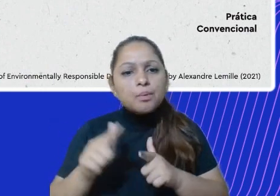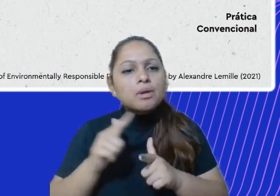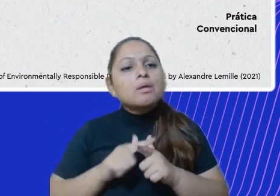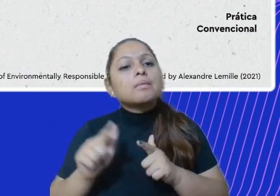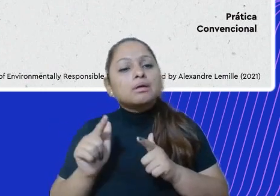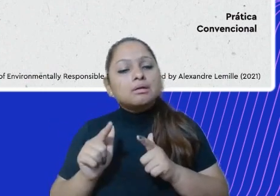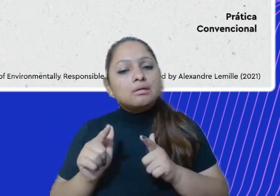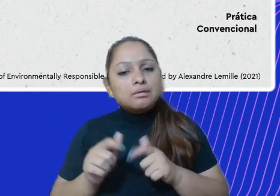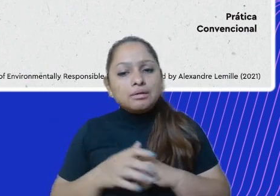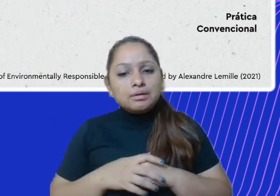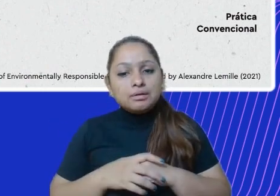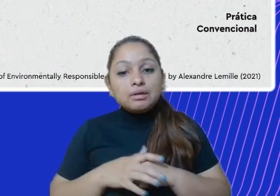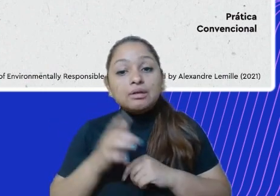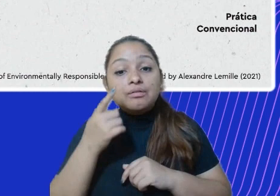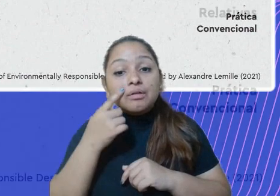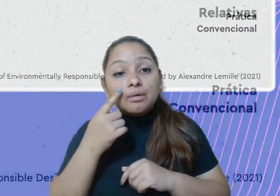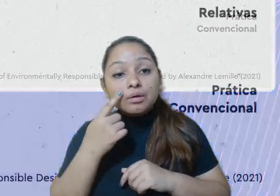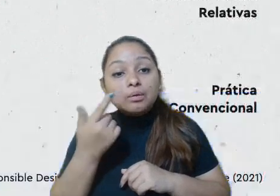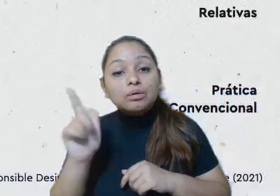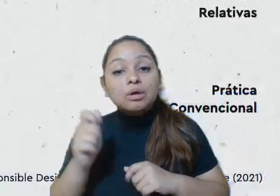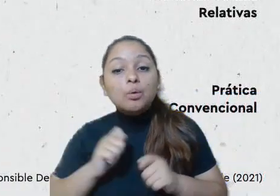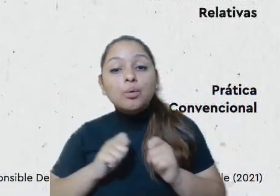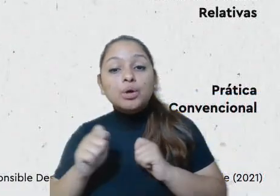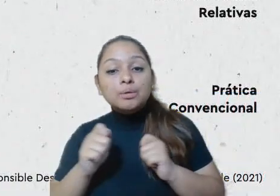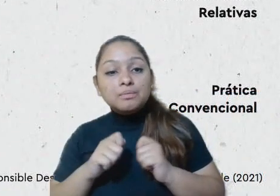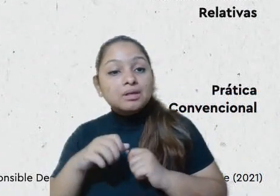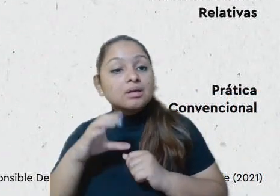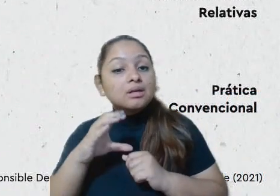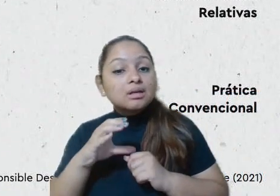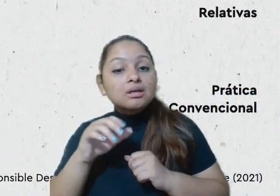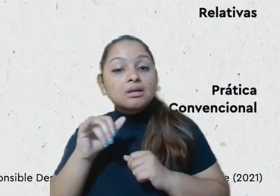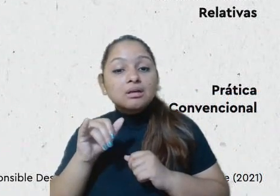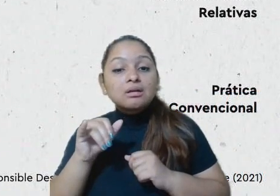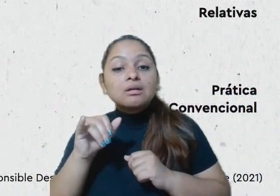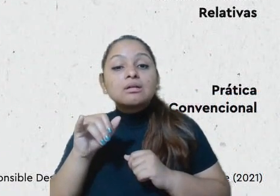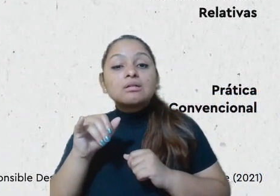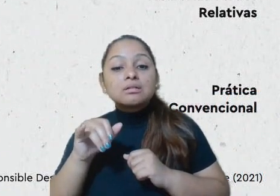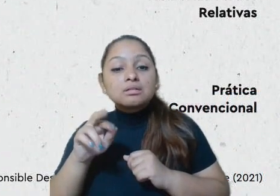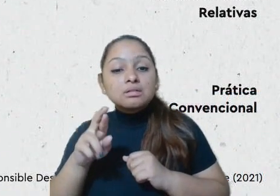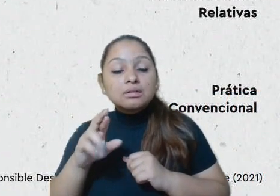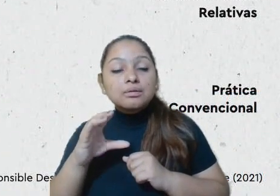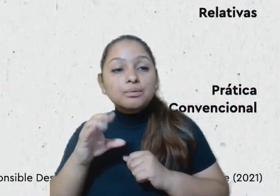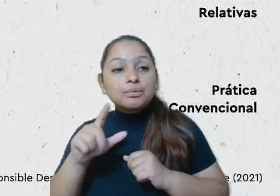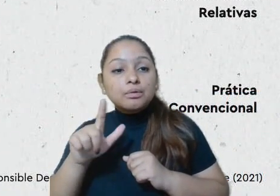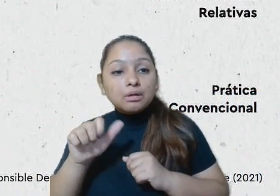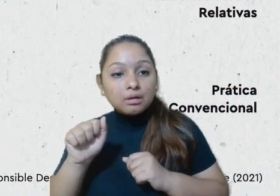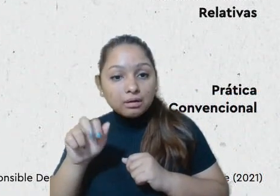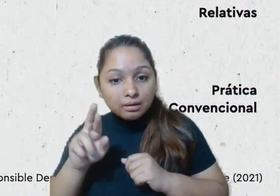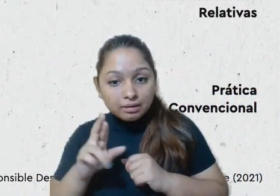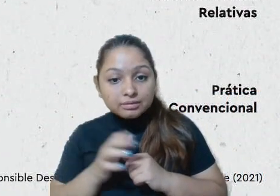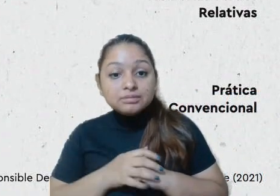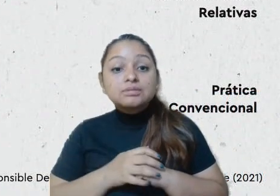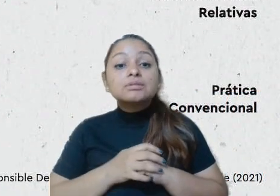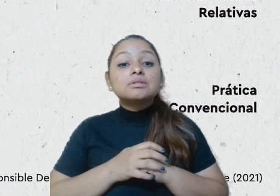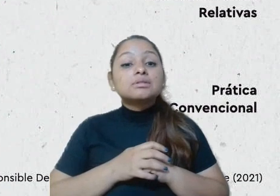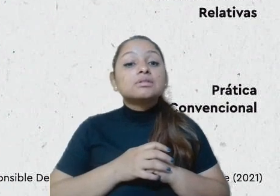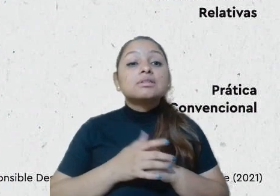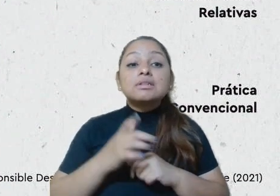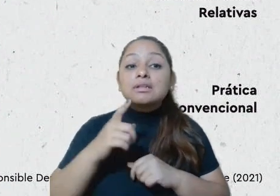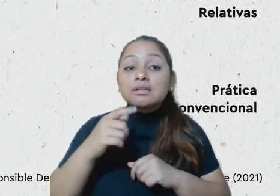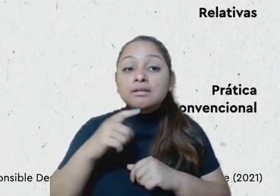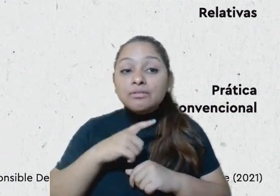another model when we have a circular economy, not only in this theory, but with other ways